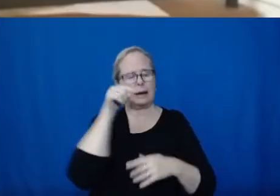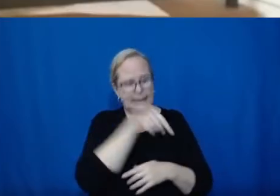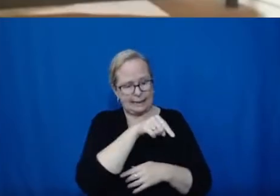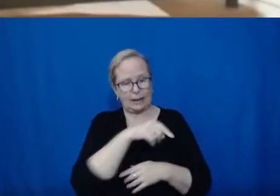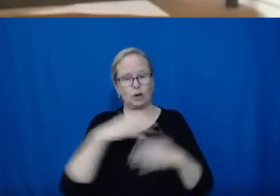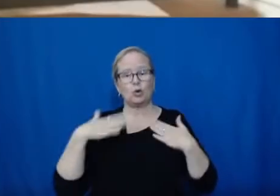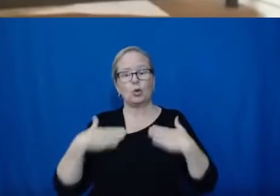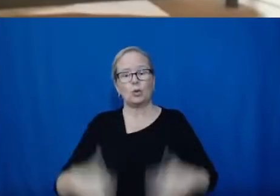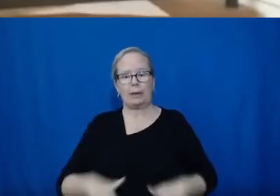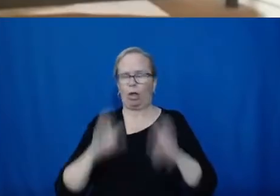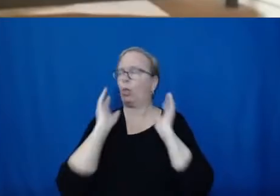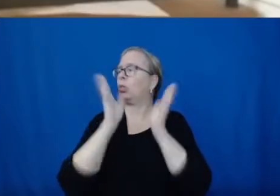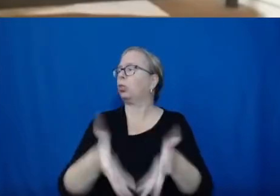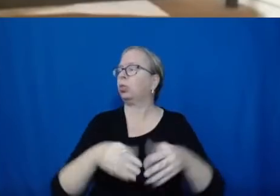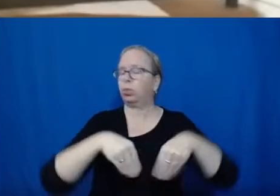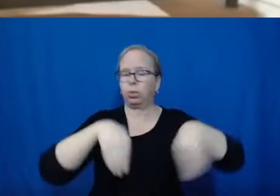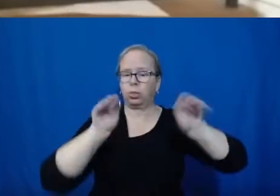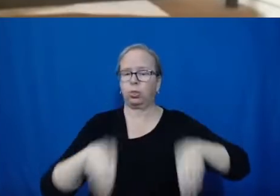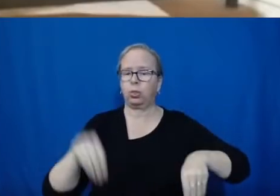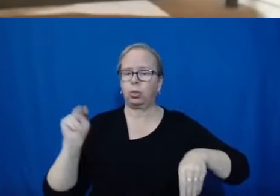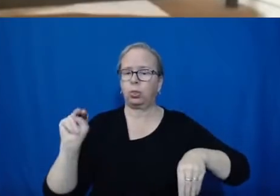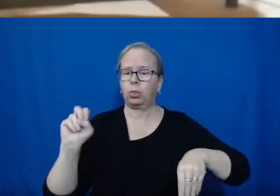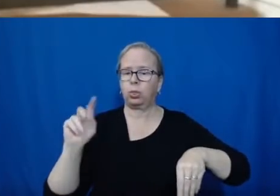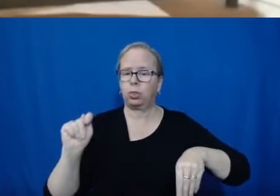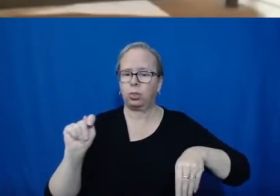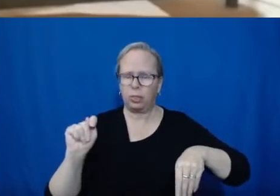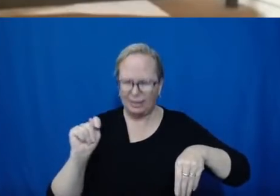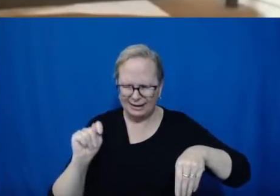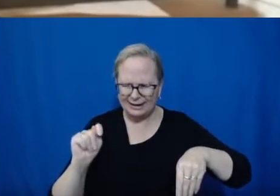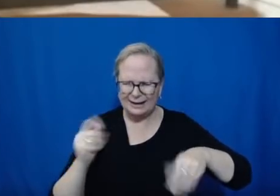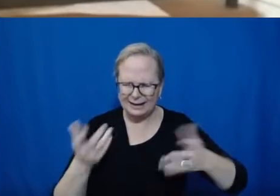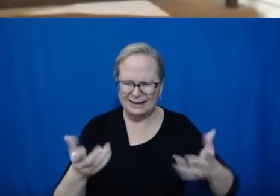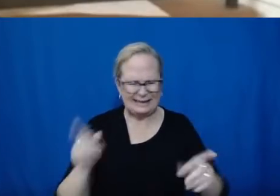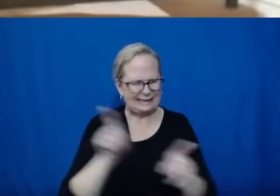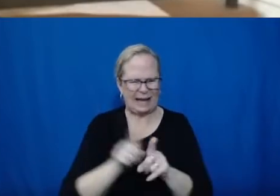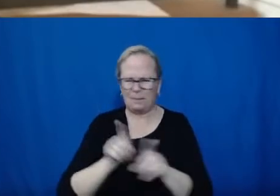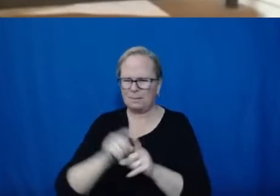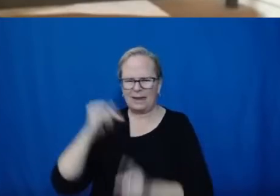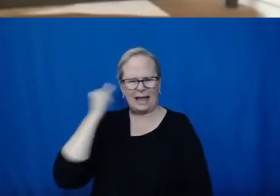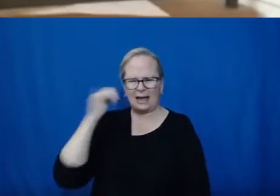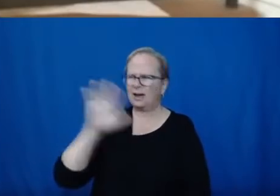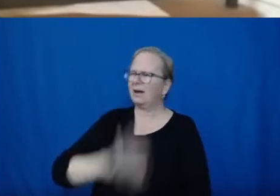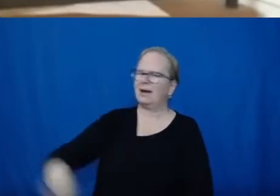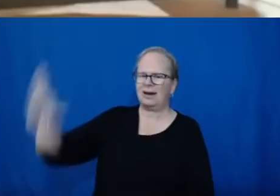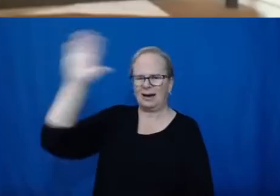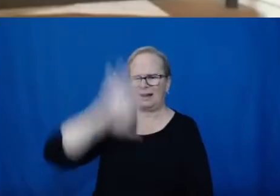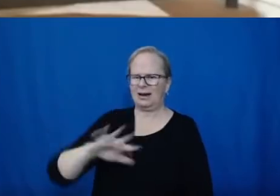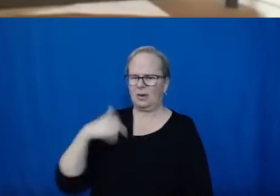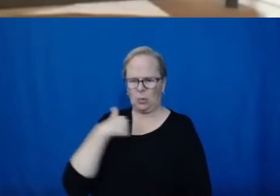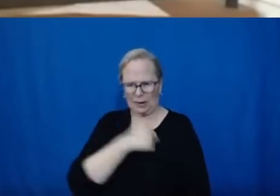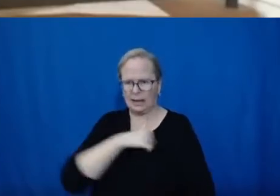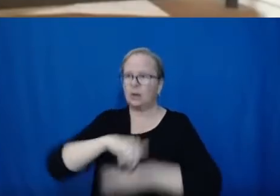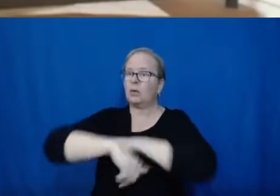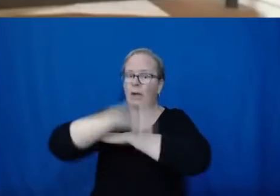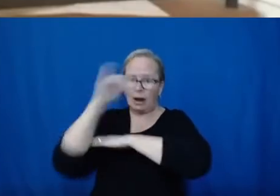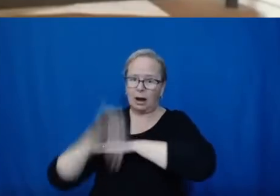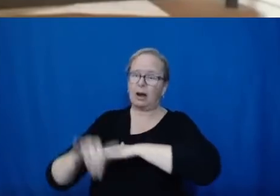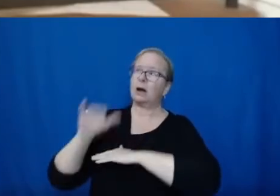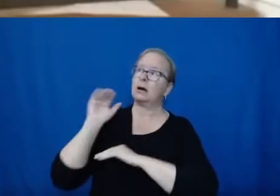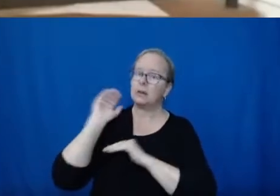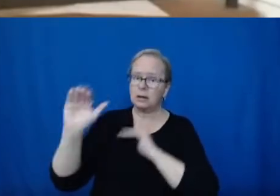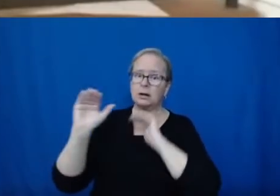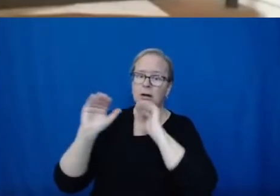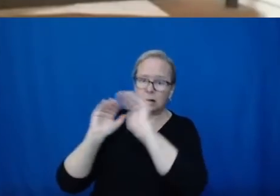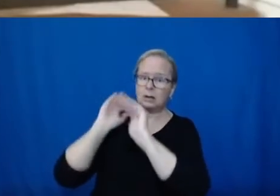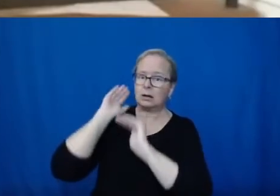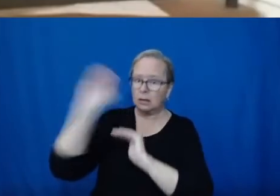is that whale. We're being rescued by our government from a tragedy of their own making. And this